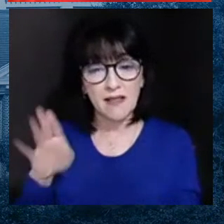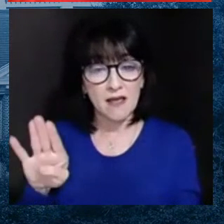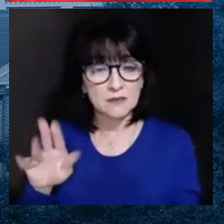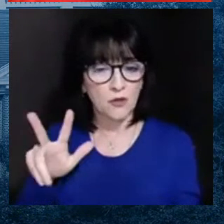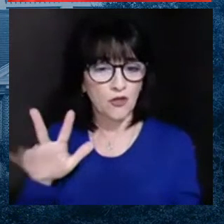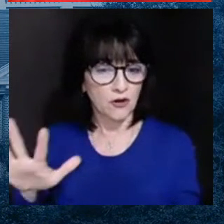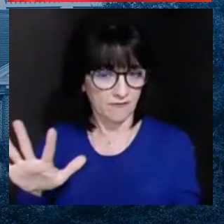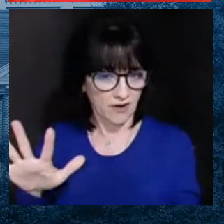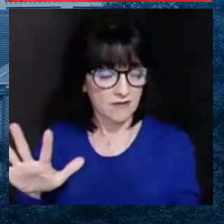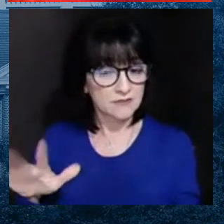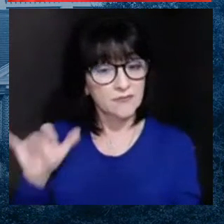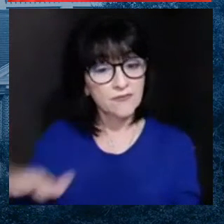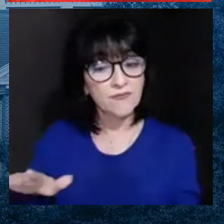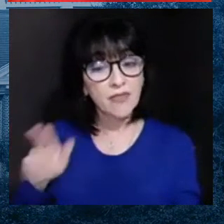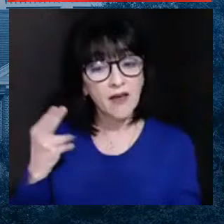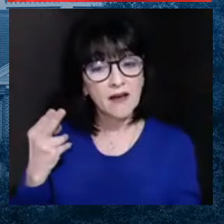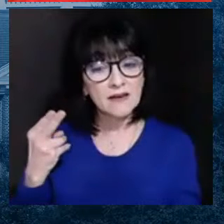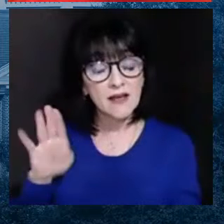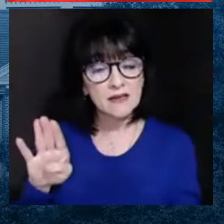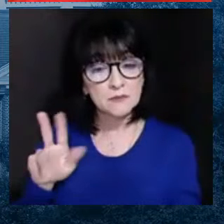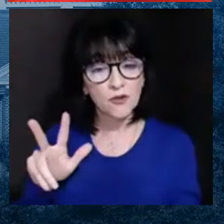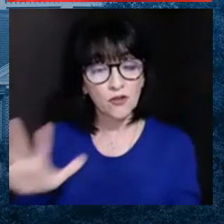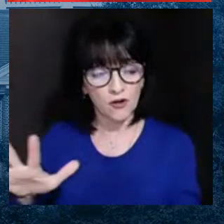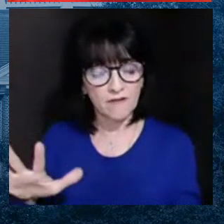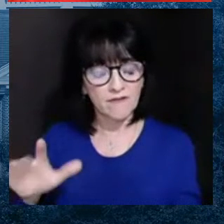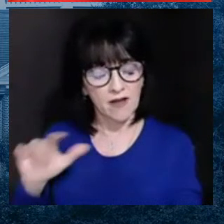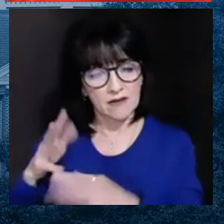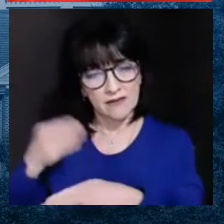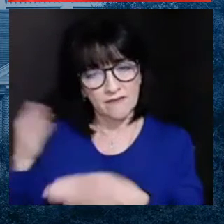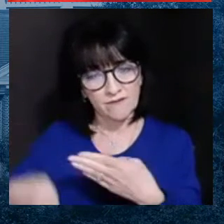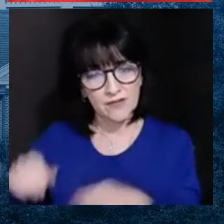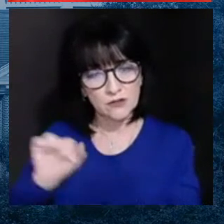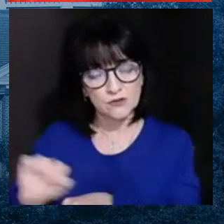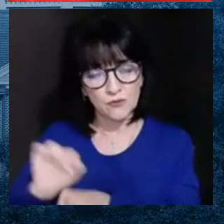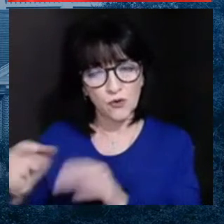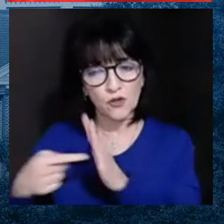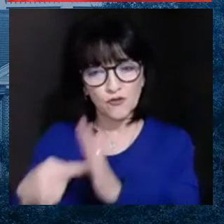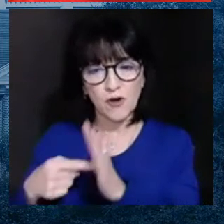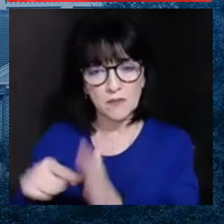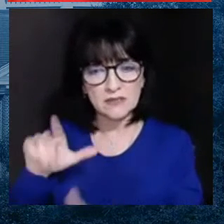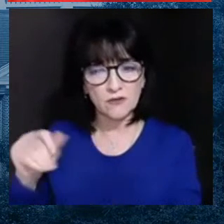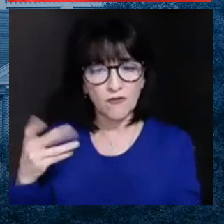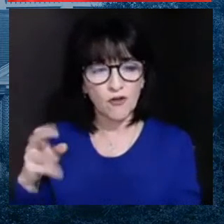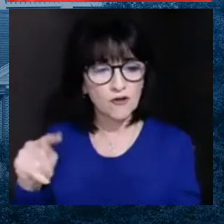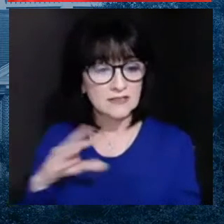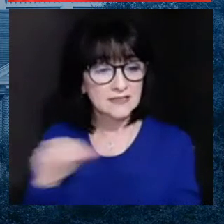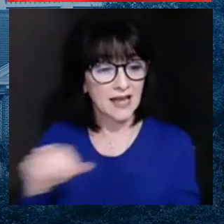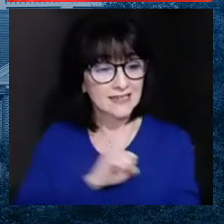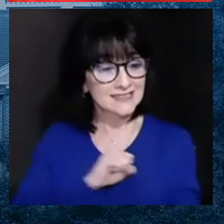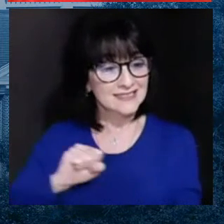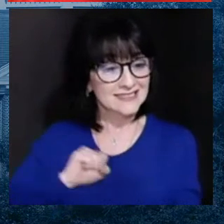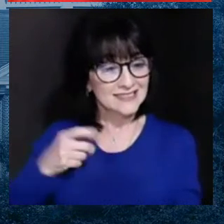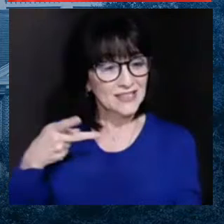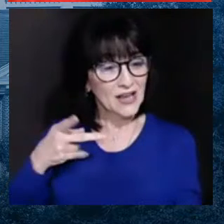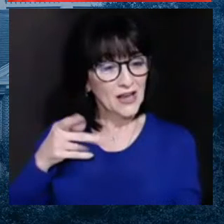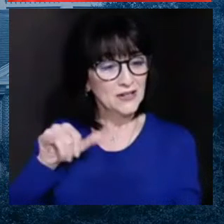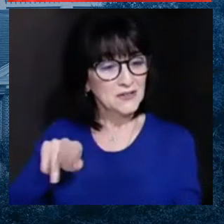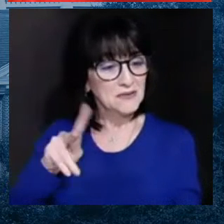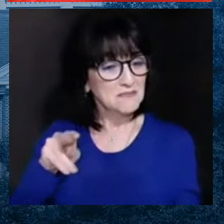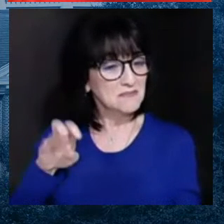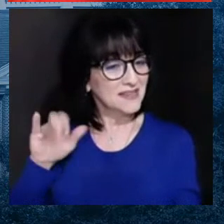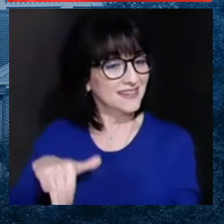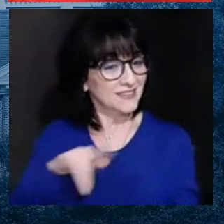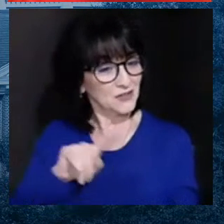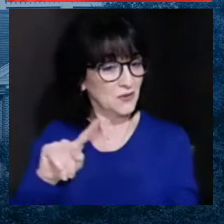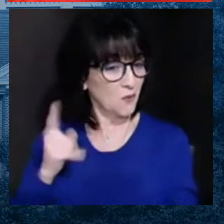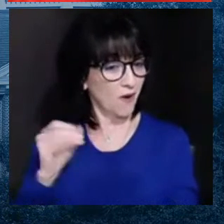great work of Representative Val Longhurst and Senator Pinckney. One of Senator Pinckney's first piece of legislation, I would